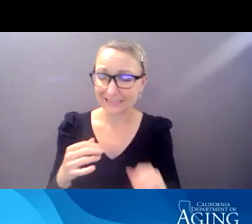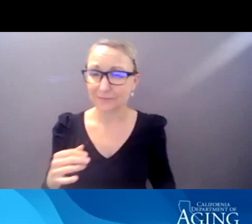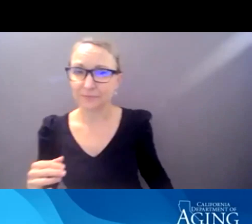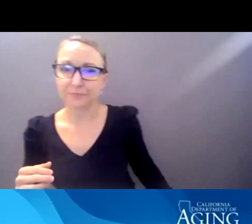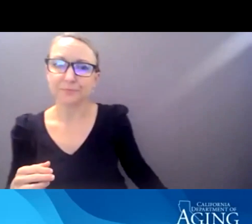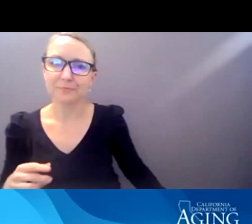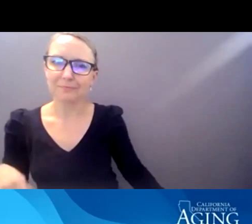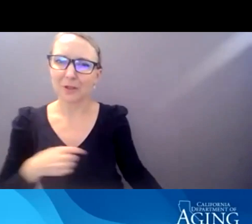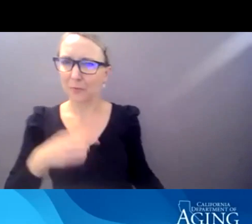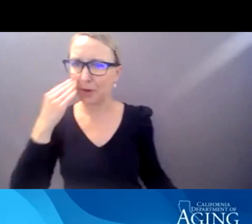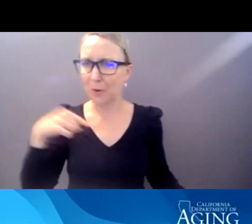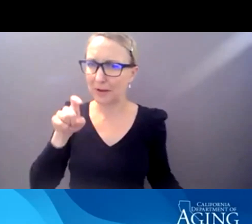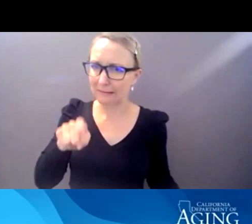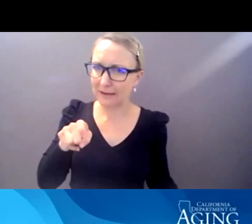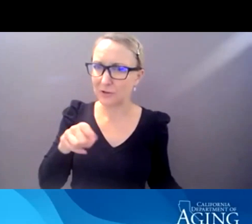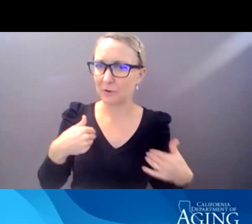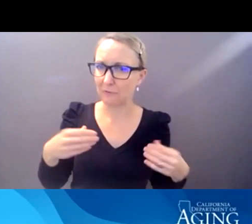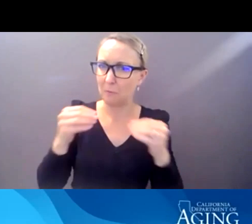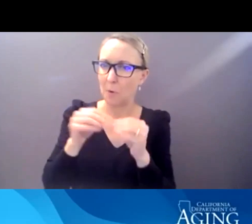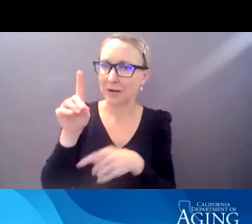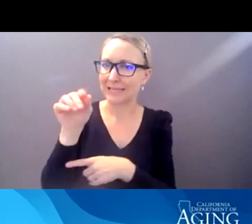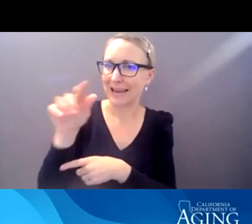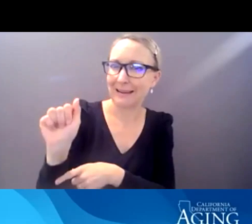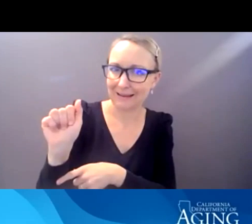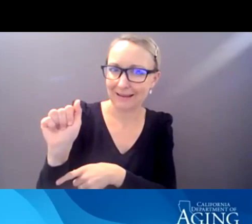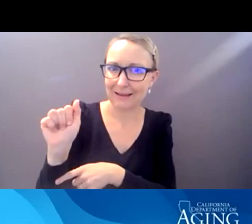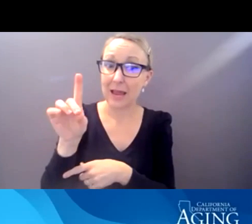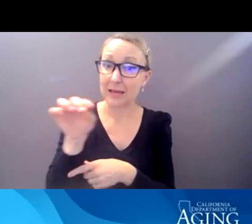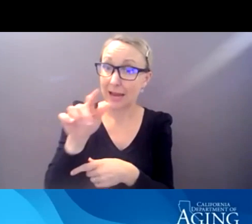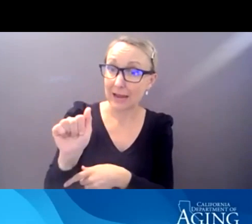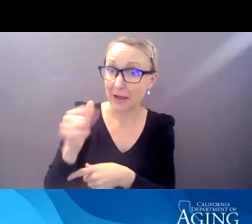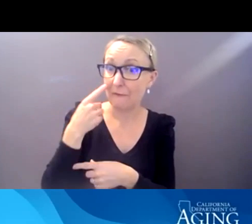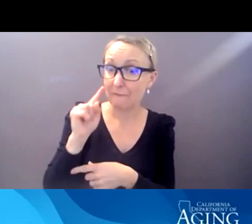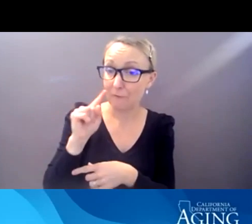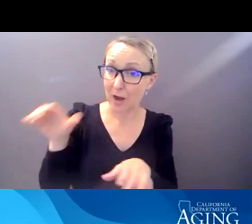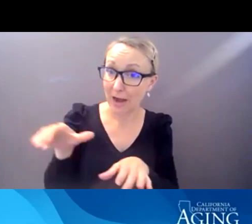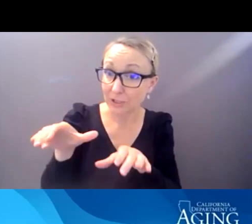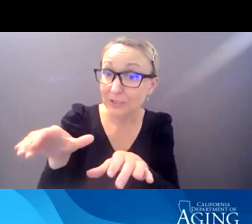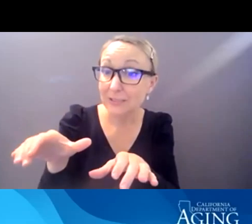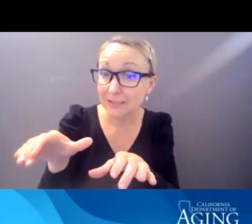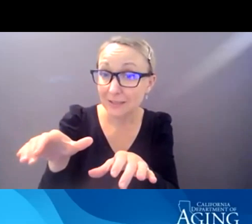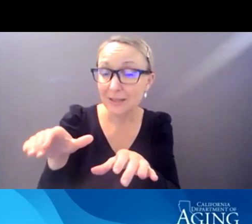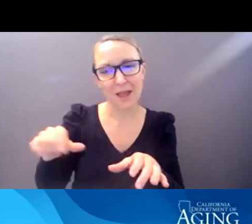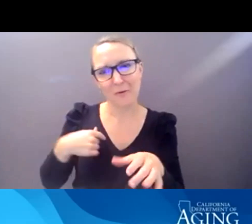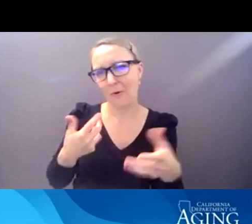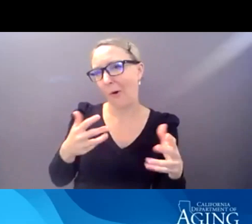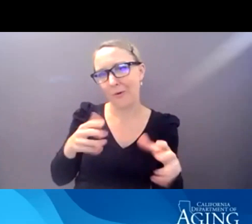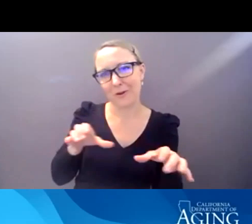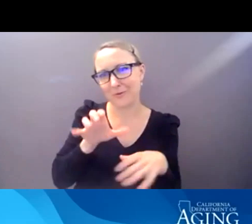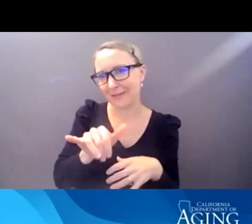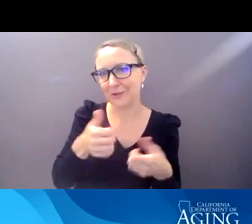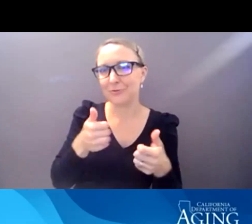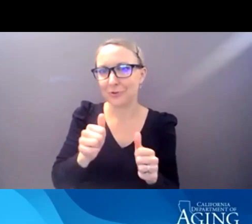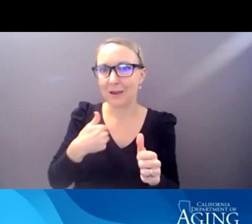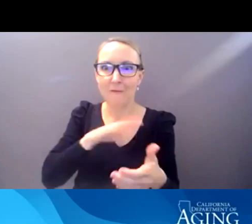know that we need to be more data-driven and data for action. So we are already moving at the state to bring our entire network of AAAs